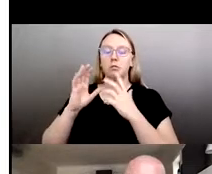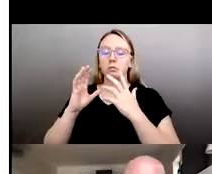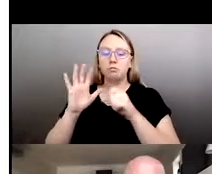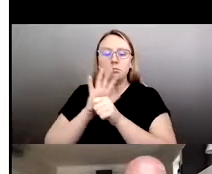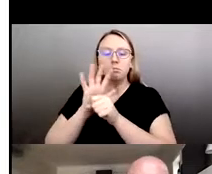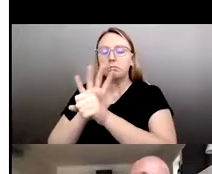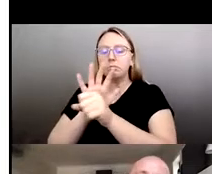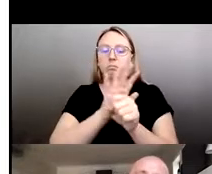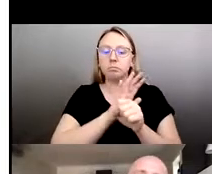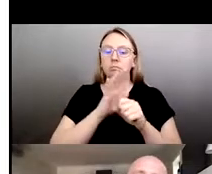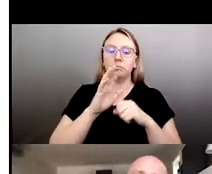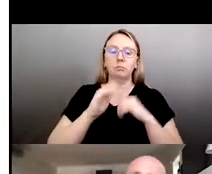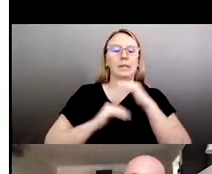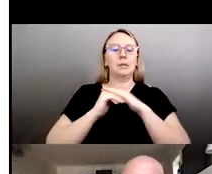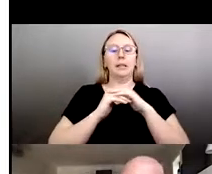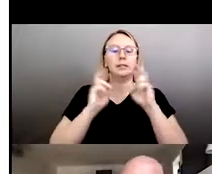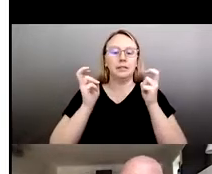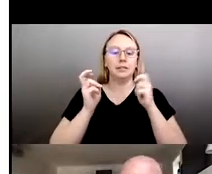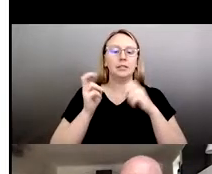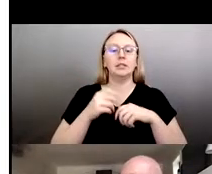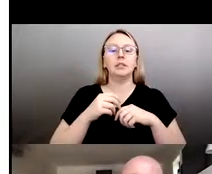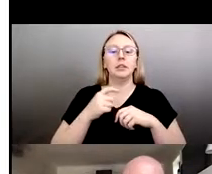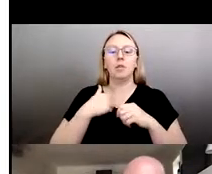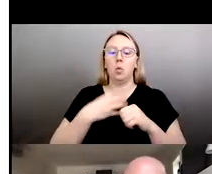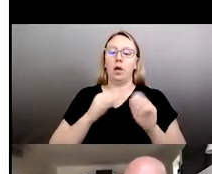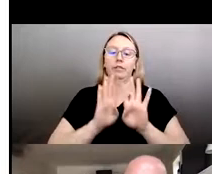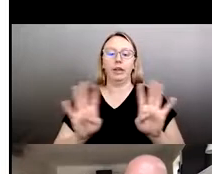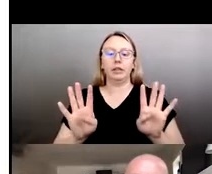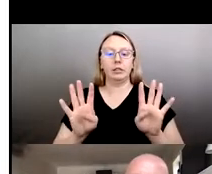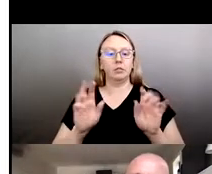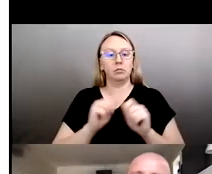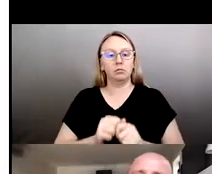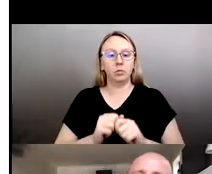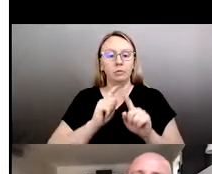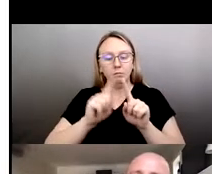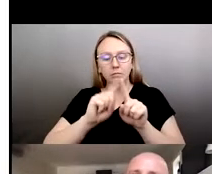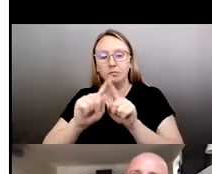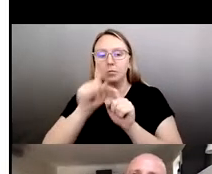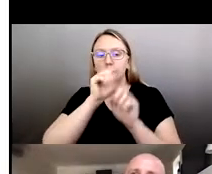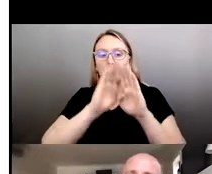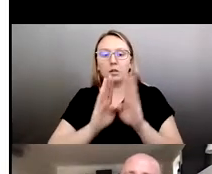white picket fence covered in foliage with countless birdhouses placed throughout the entire